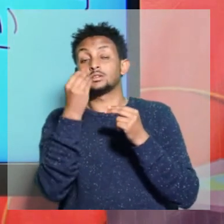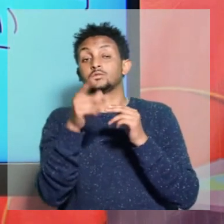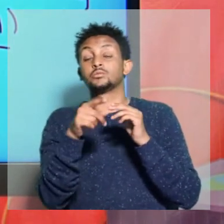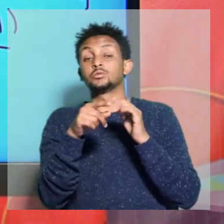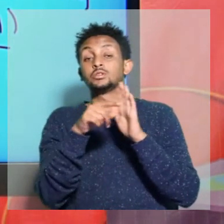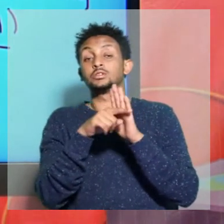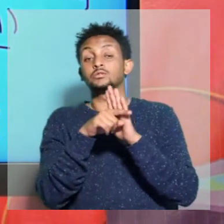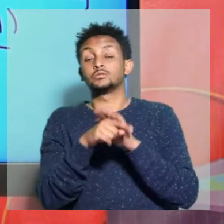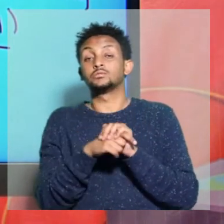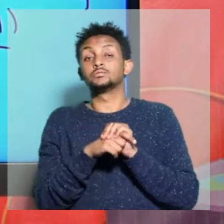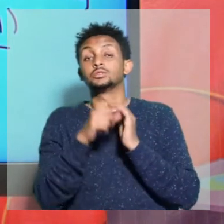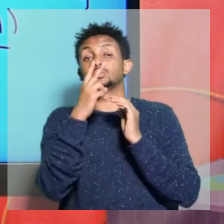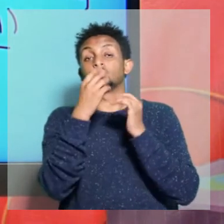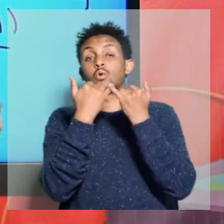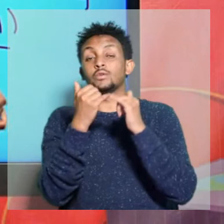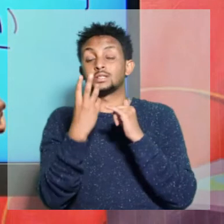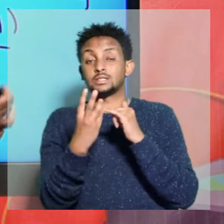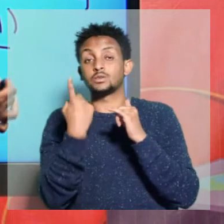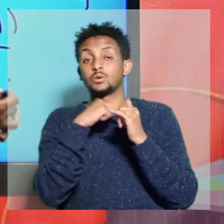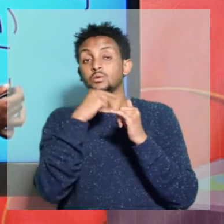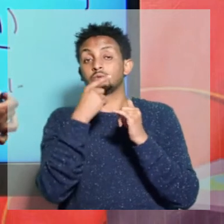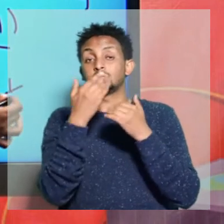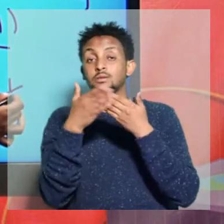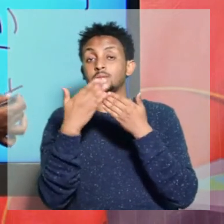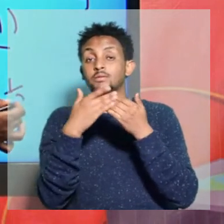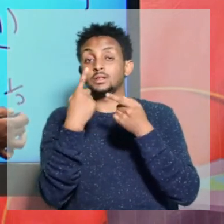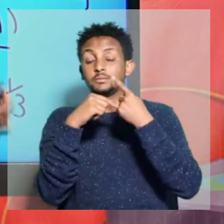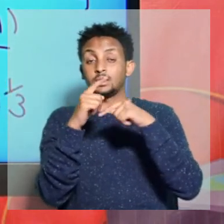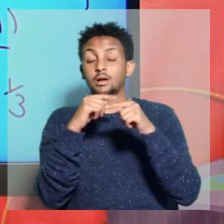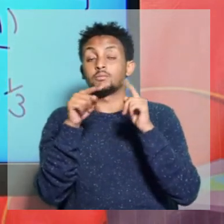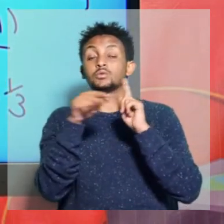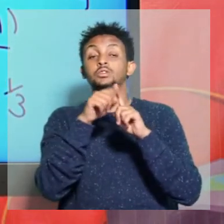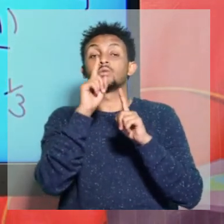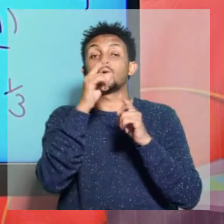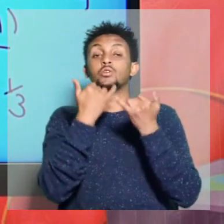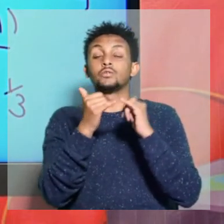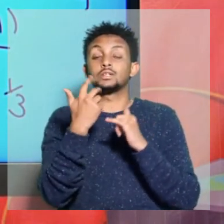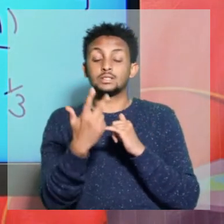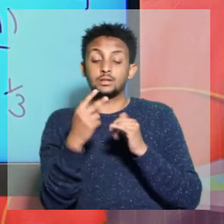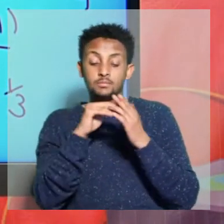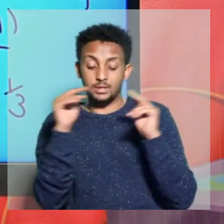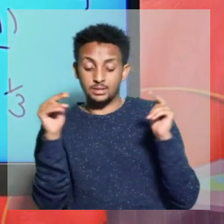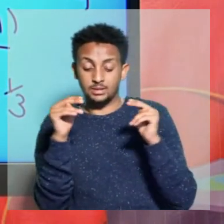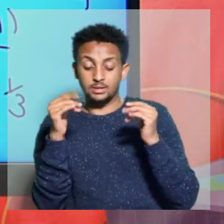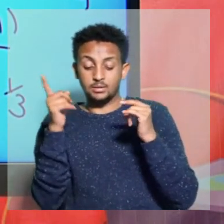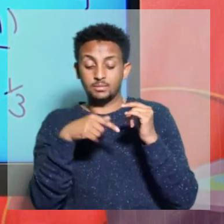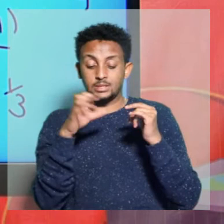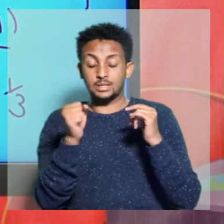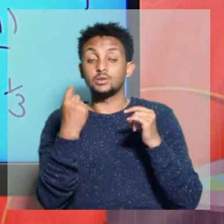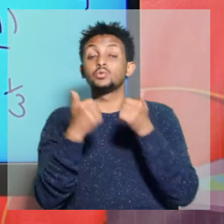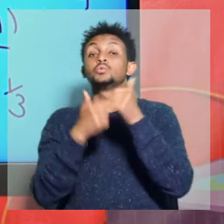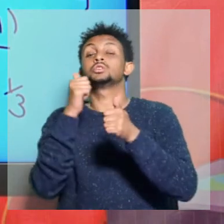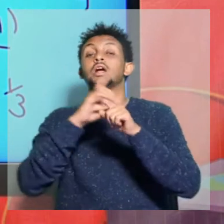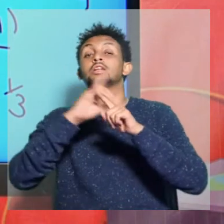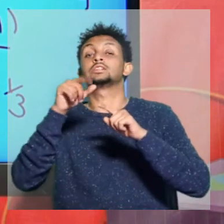positive 2 over 6. When you simplify this, it becomes positive 1 over 3 meters per second. So, to which